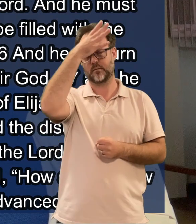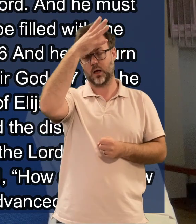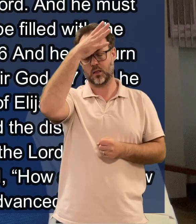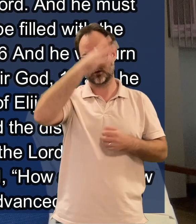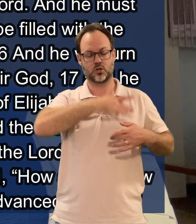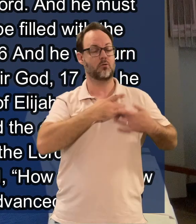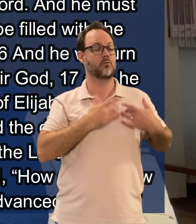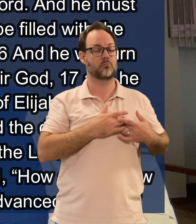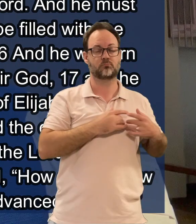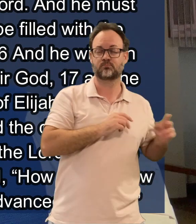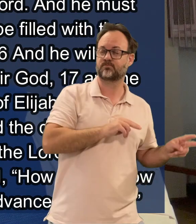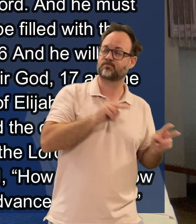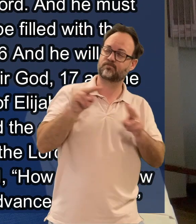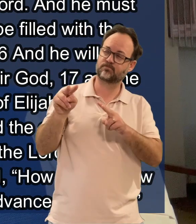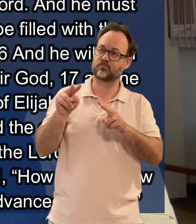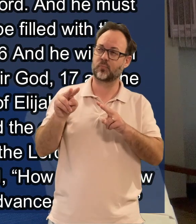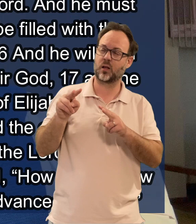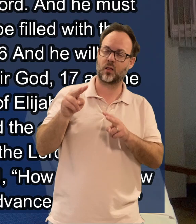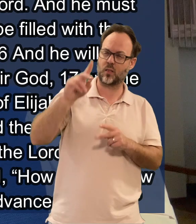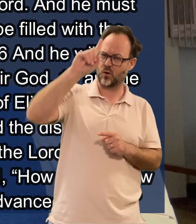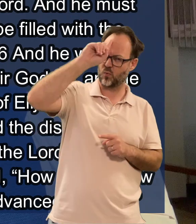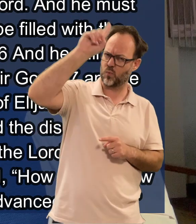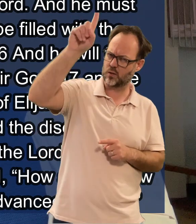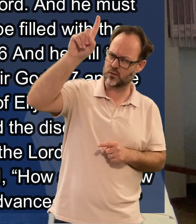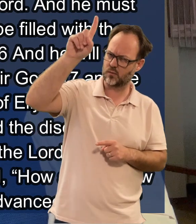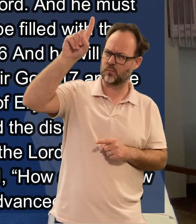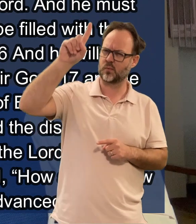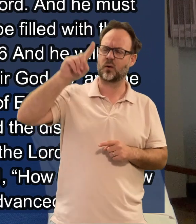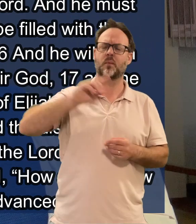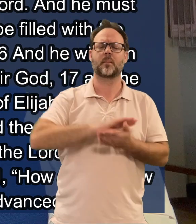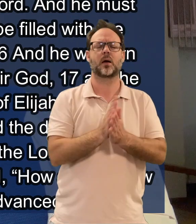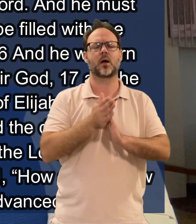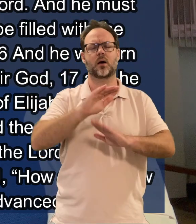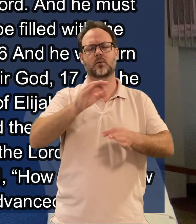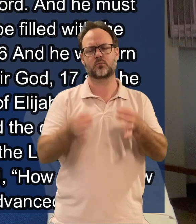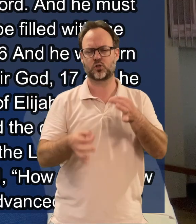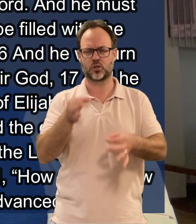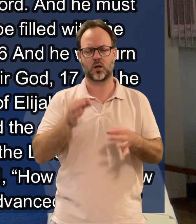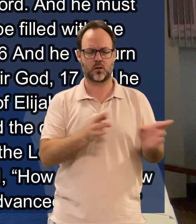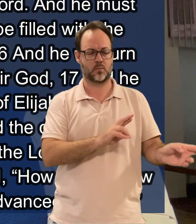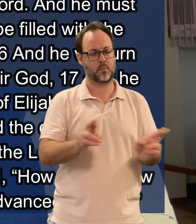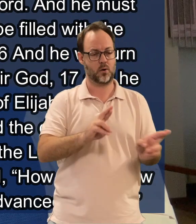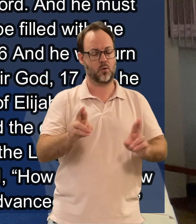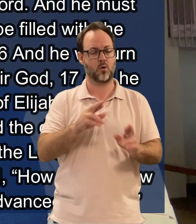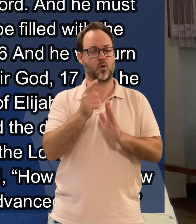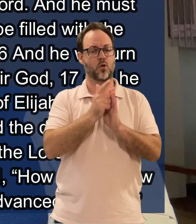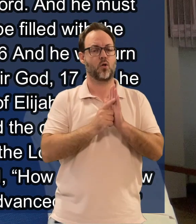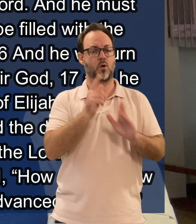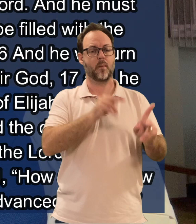children, and the disobedient to the wisdom of the just, to make ready for the Lord a